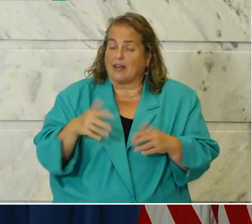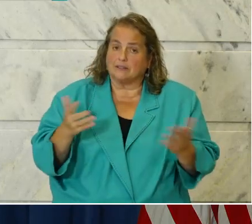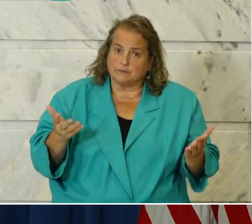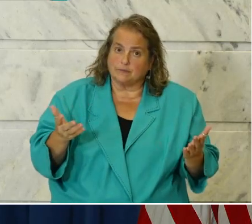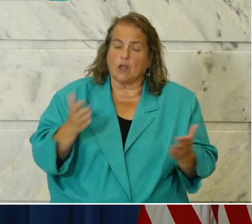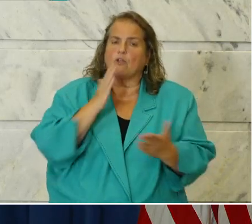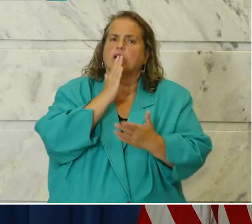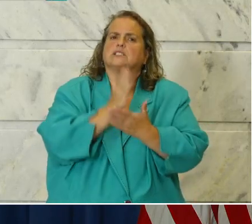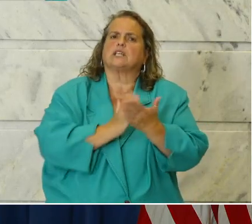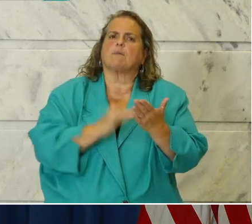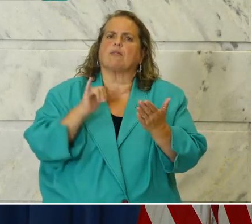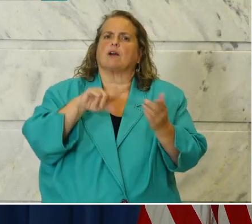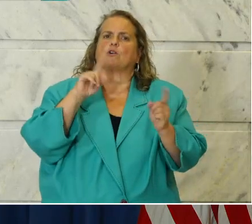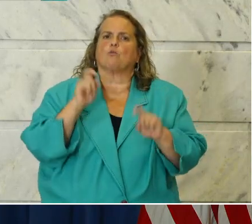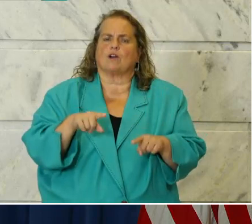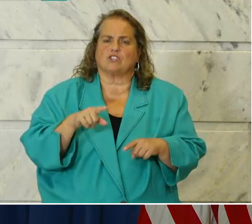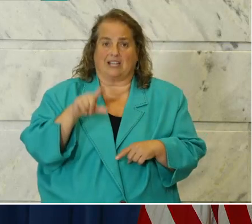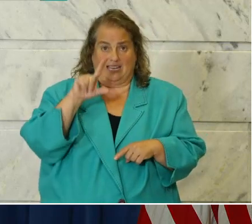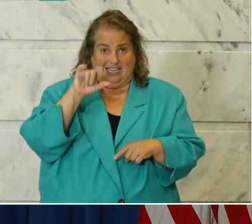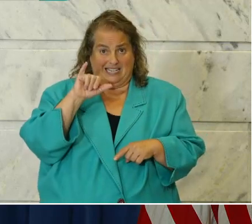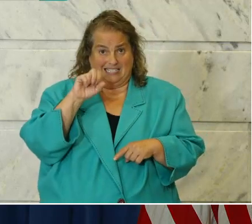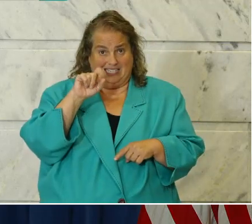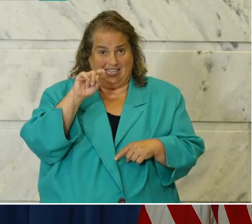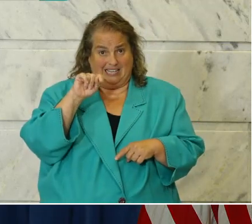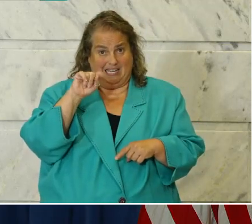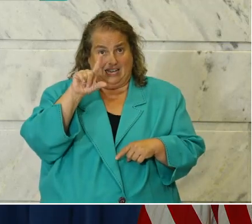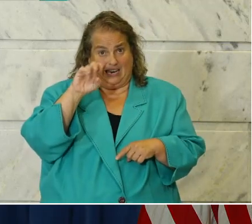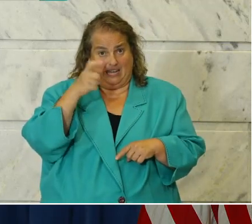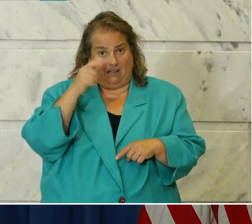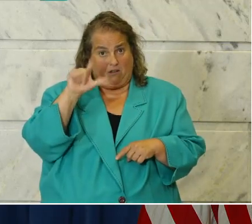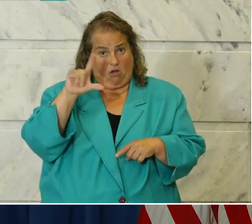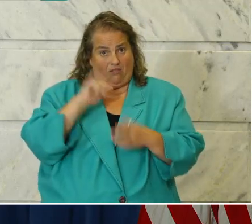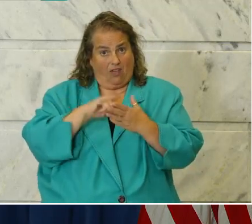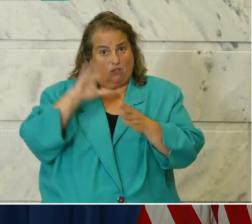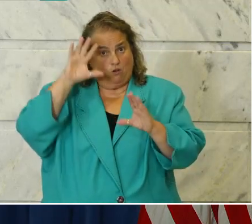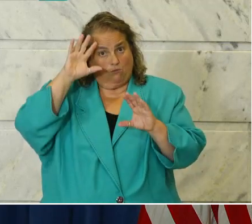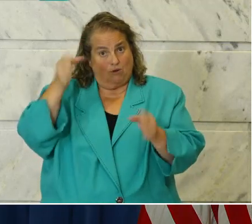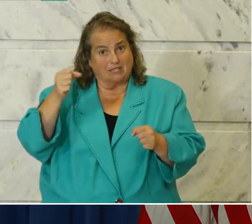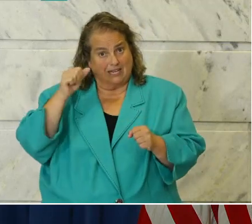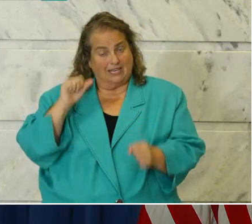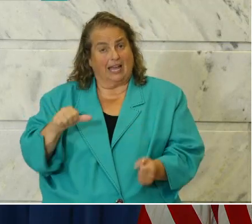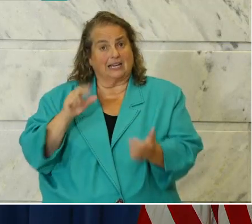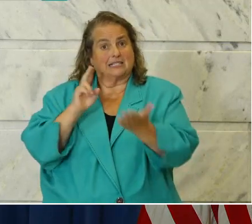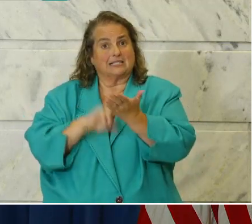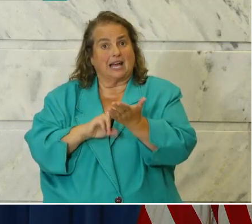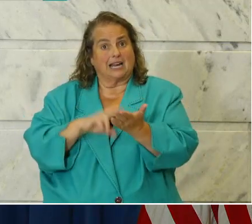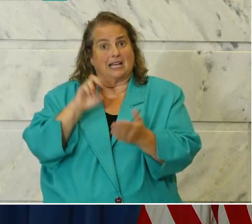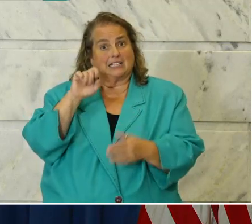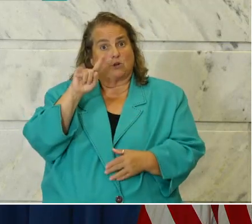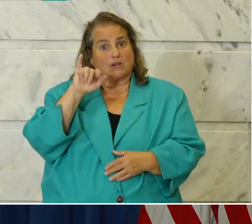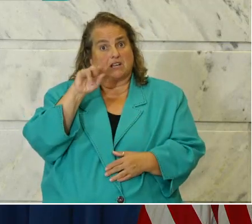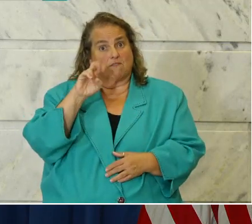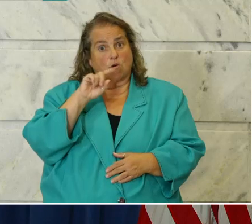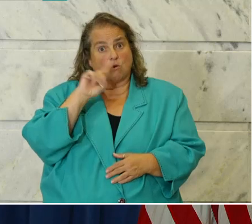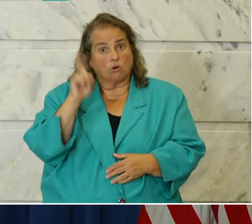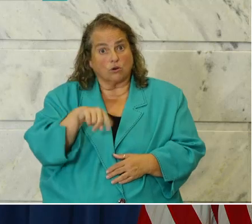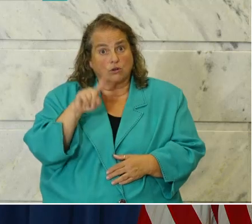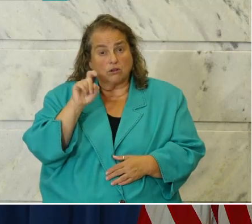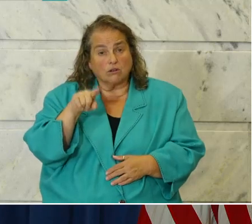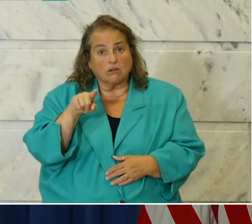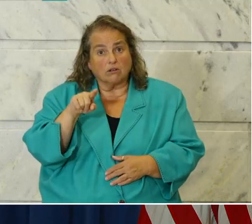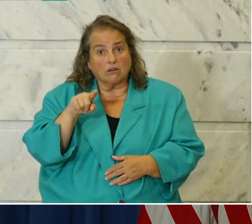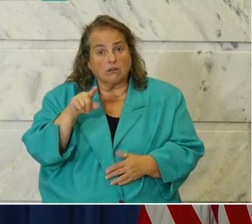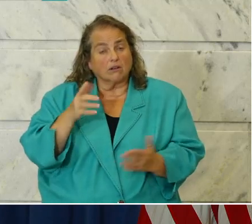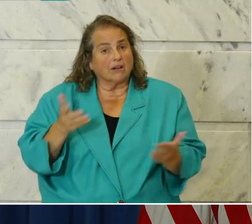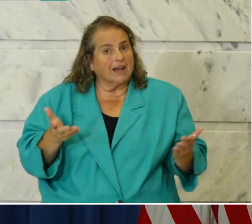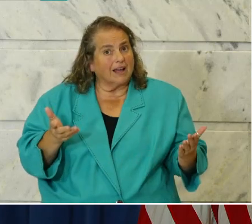that have questioned the legality of the President's executive orders. It'd be interesting to see if others here in Kentucky had that opinion.